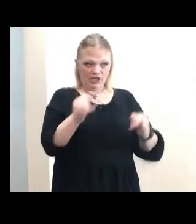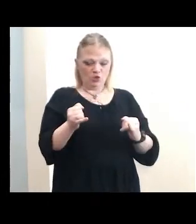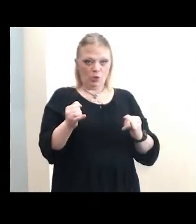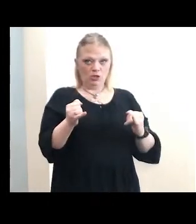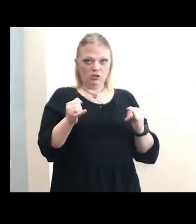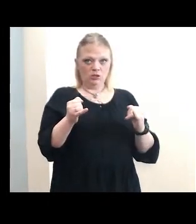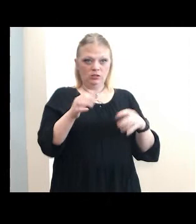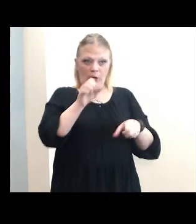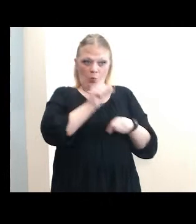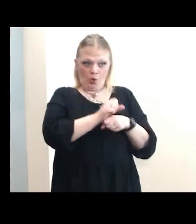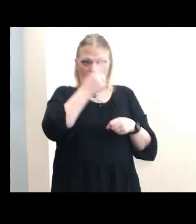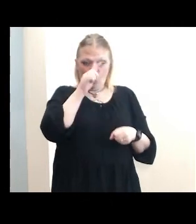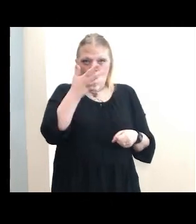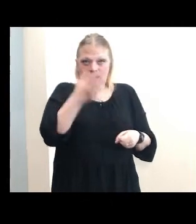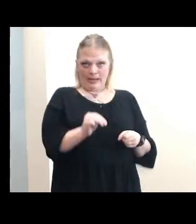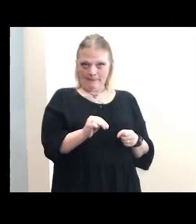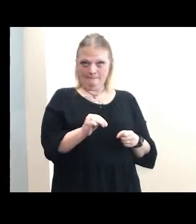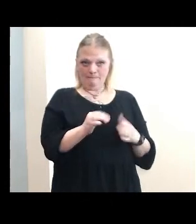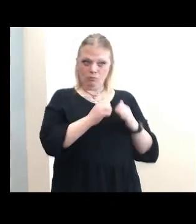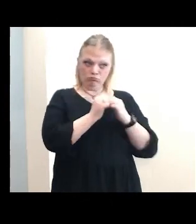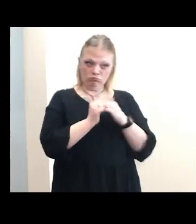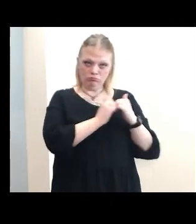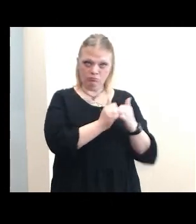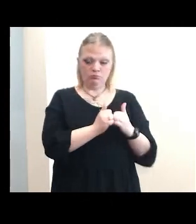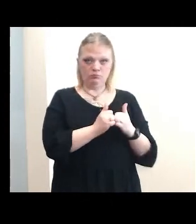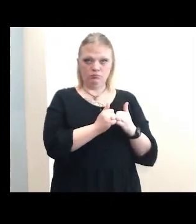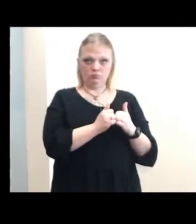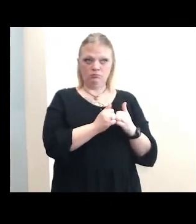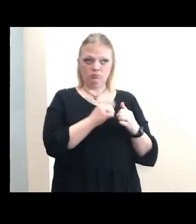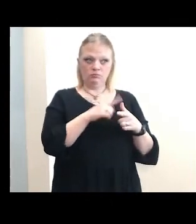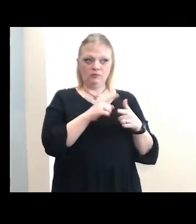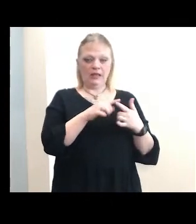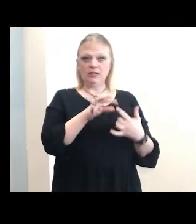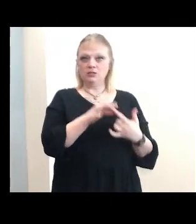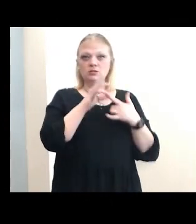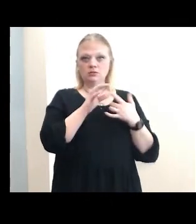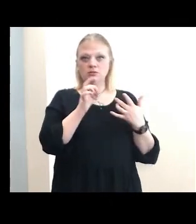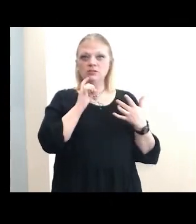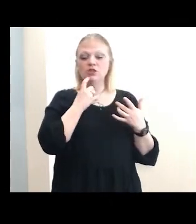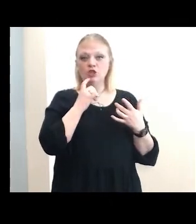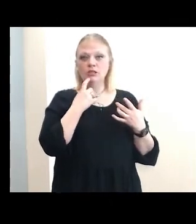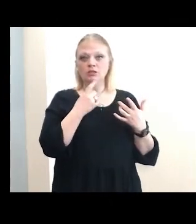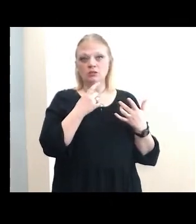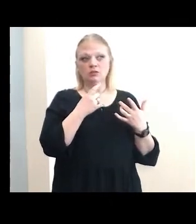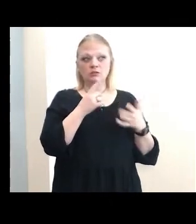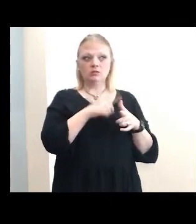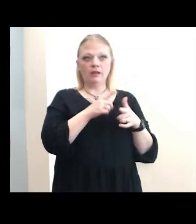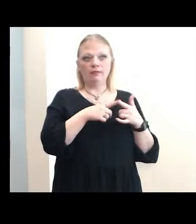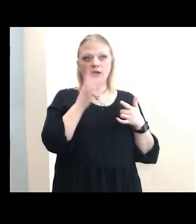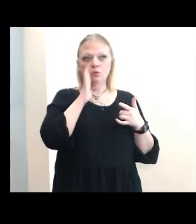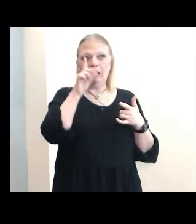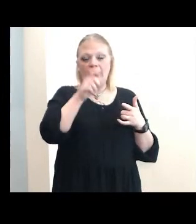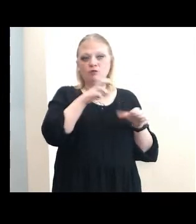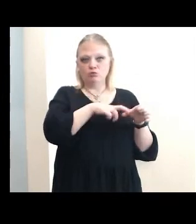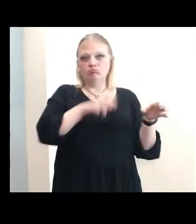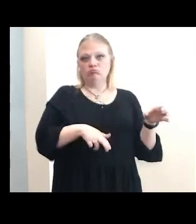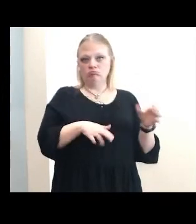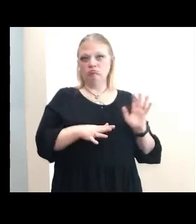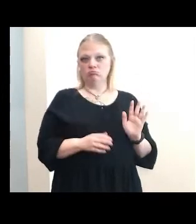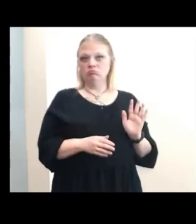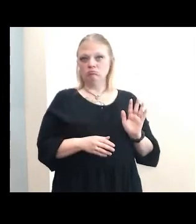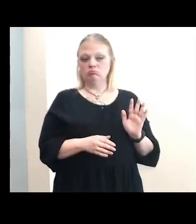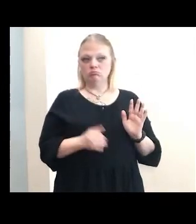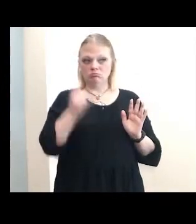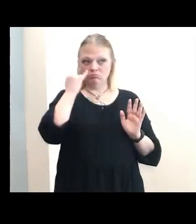individuals that worked for him, it's exceptionally serious, and he may have to resign at that point. If